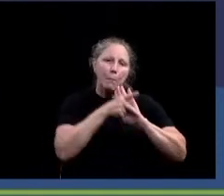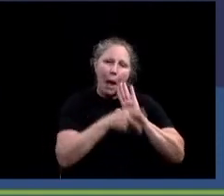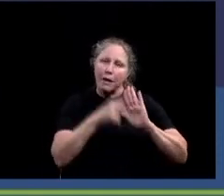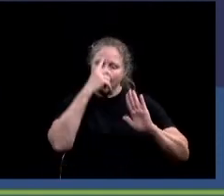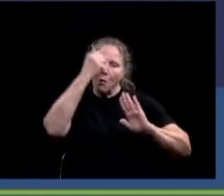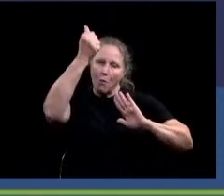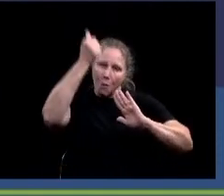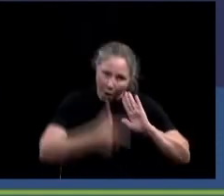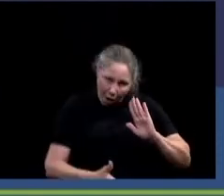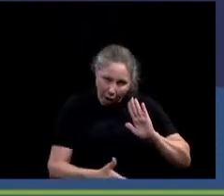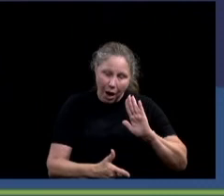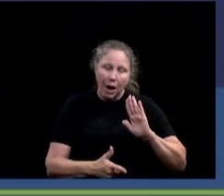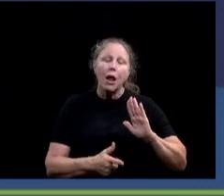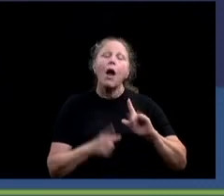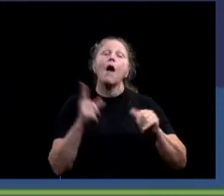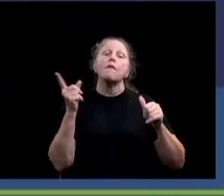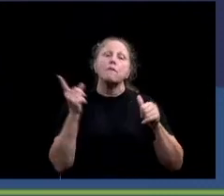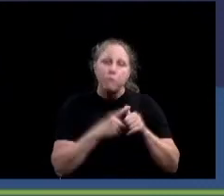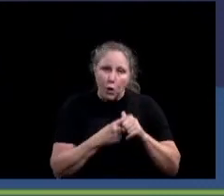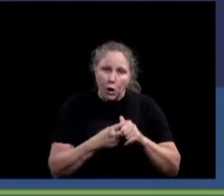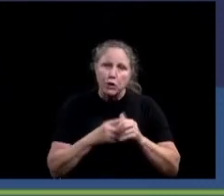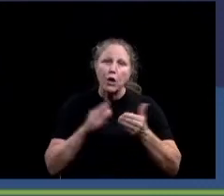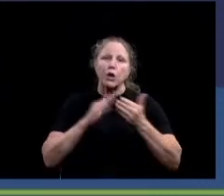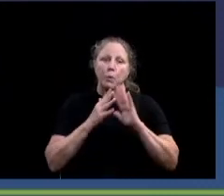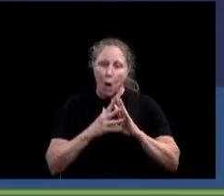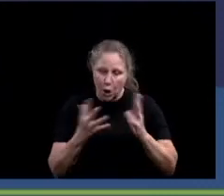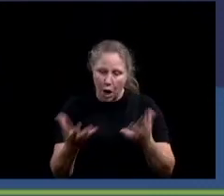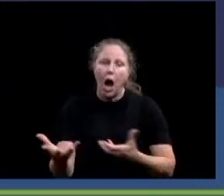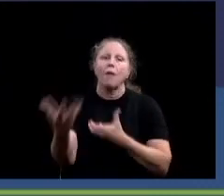community involved in it. So